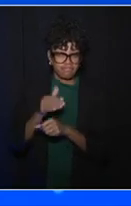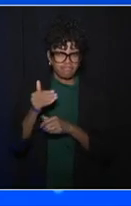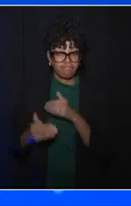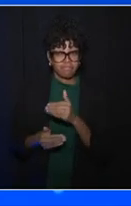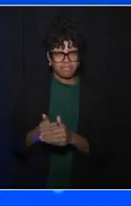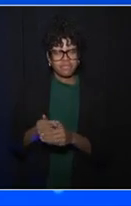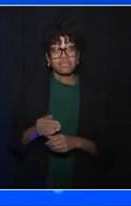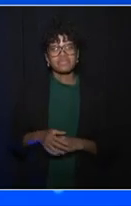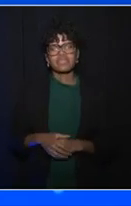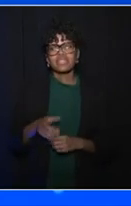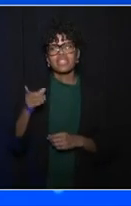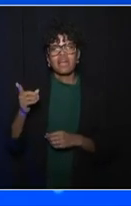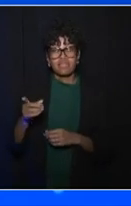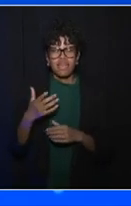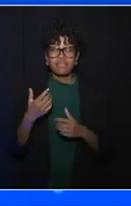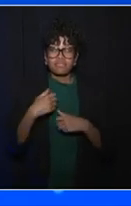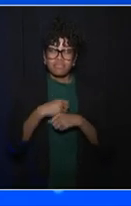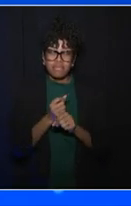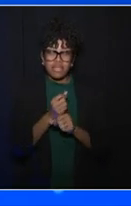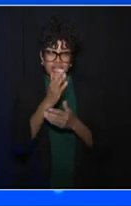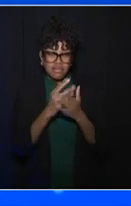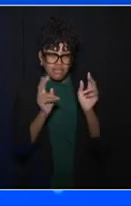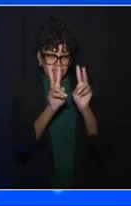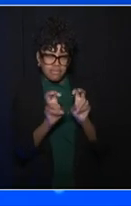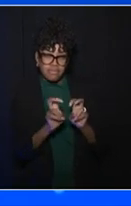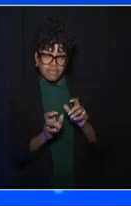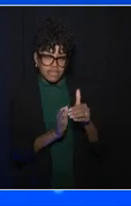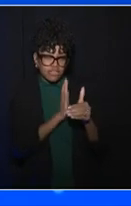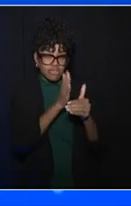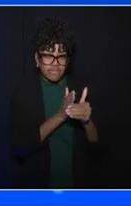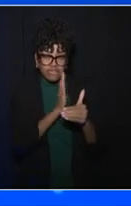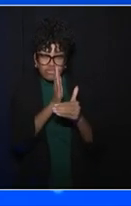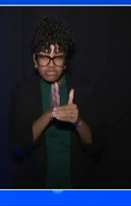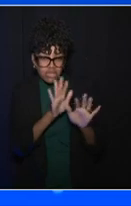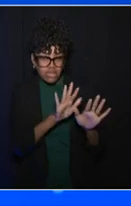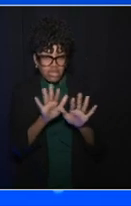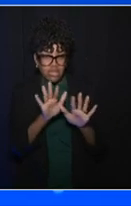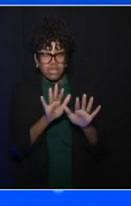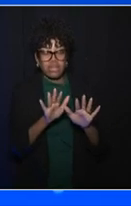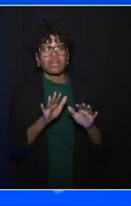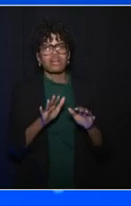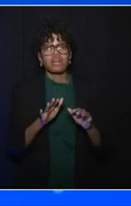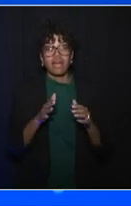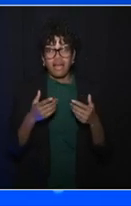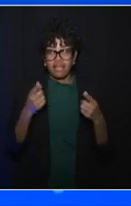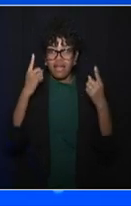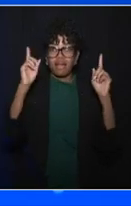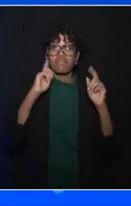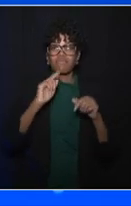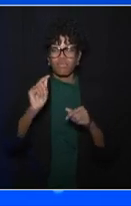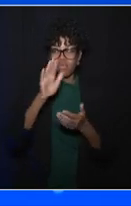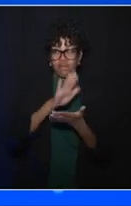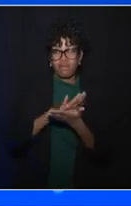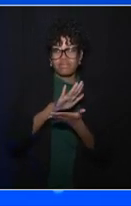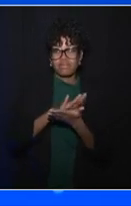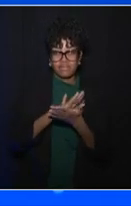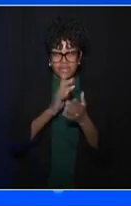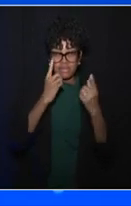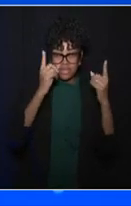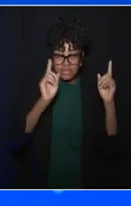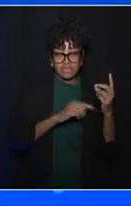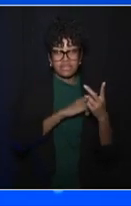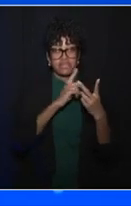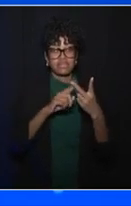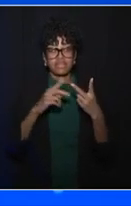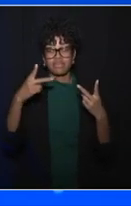interventions, they've made significant academic strides, improving PARCC proficiency and growth scores. They've